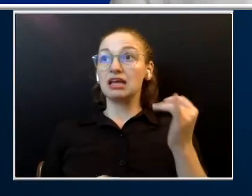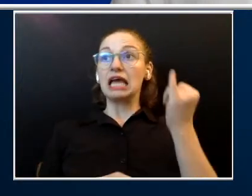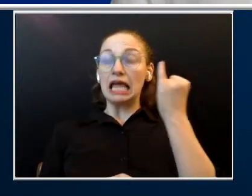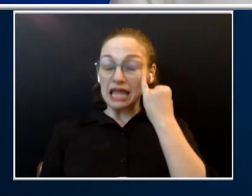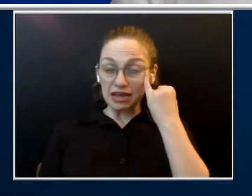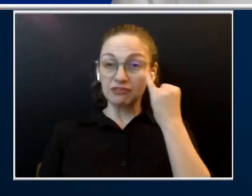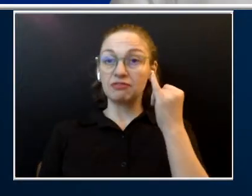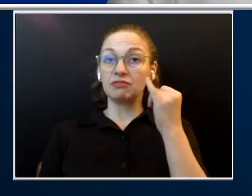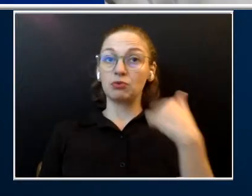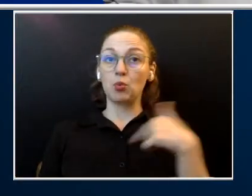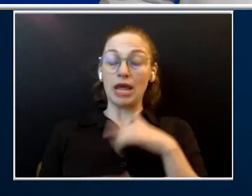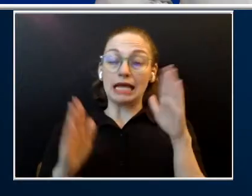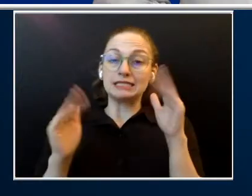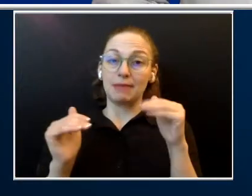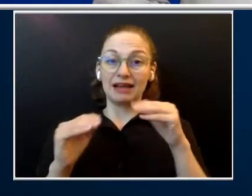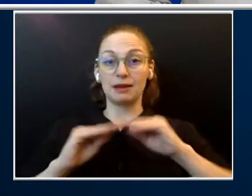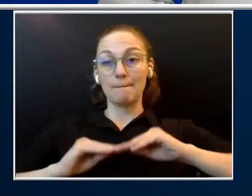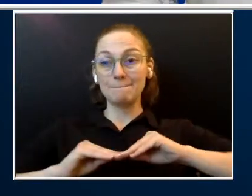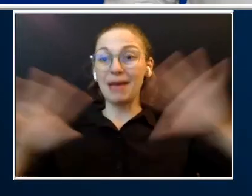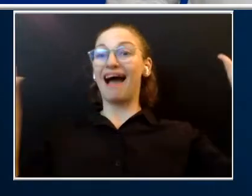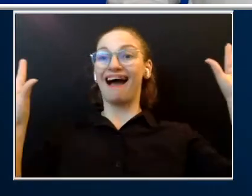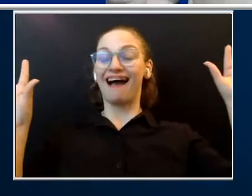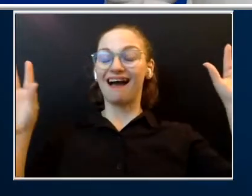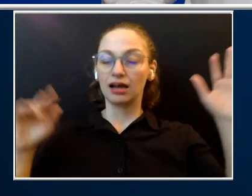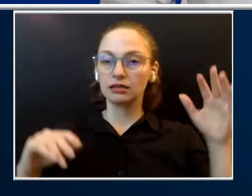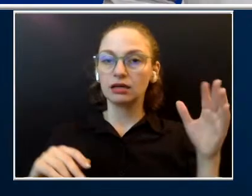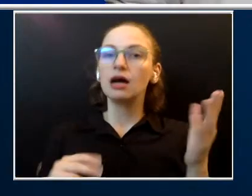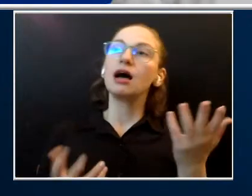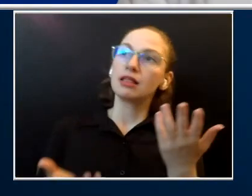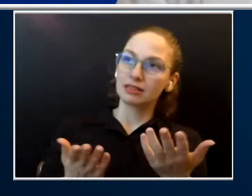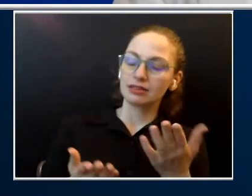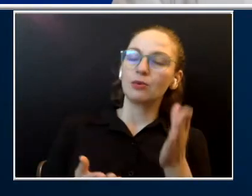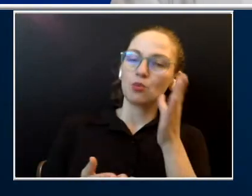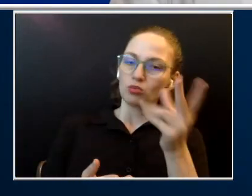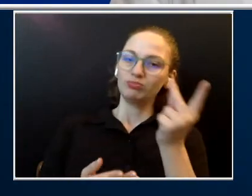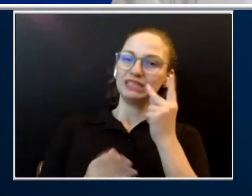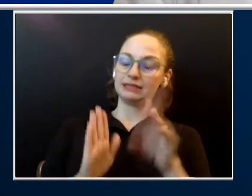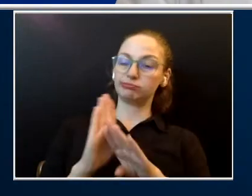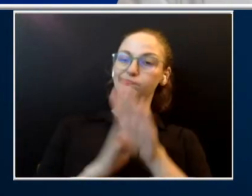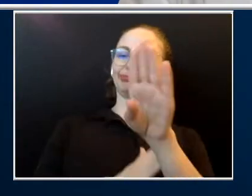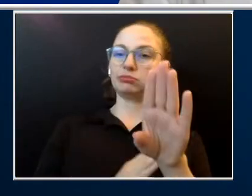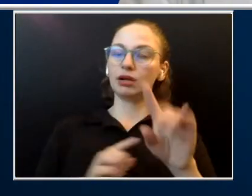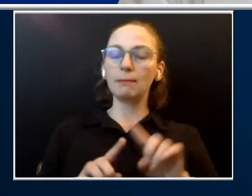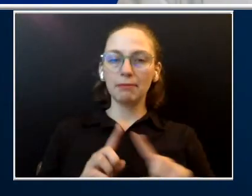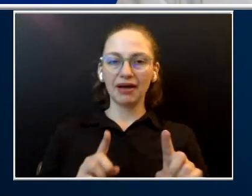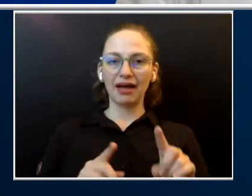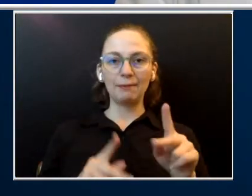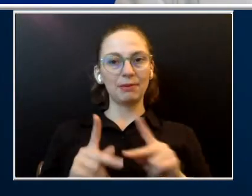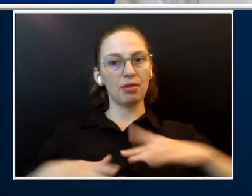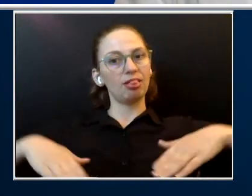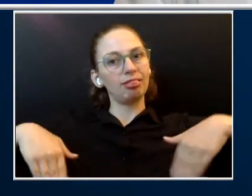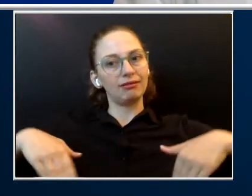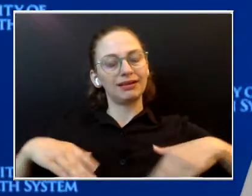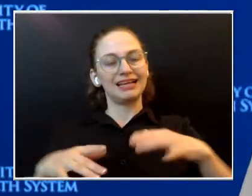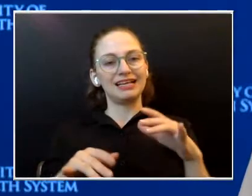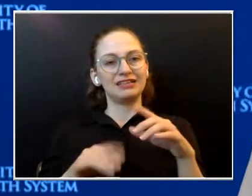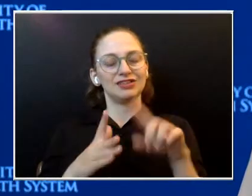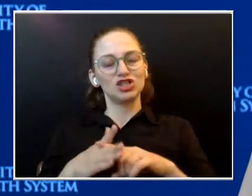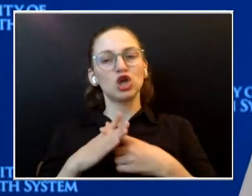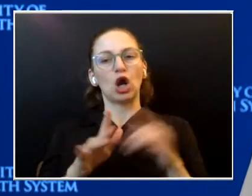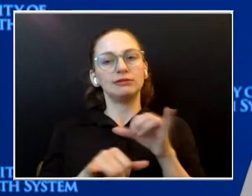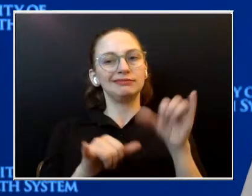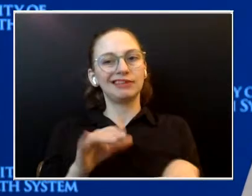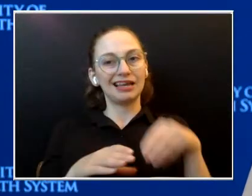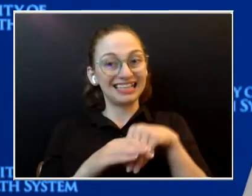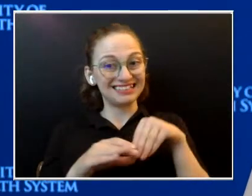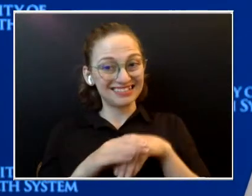folks haven't all gone inside again, though. So we're going to have to see a little bit of what that dynamic works here come November, December, I think. Yeah, no, I would agree. And